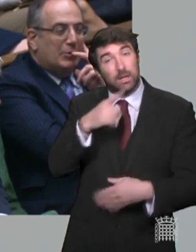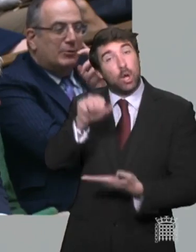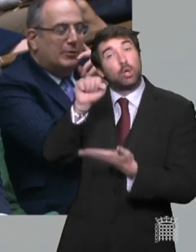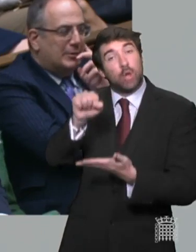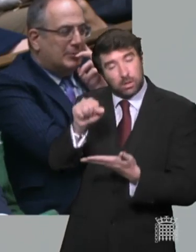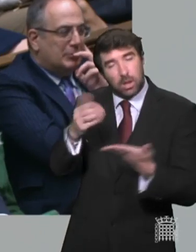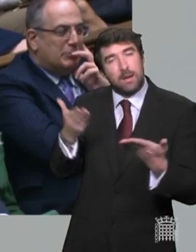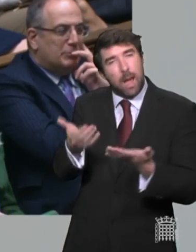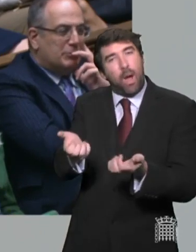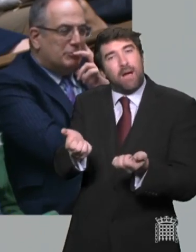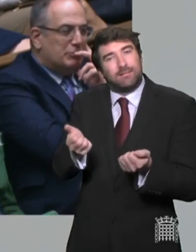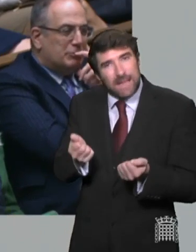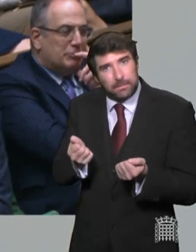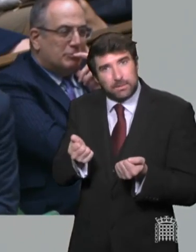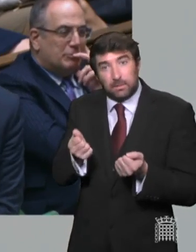now accepted that